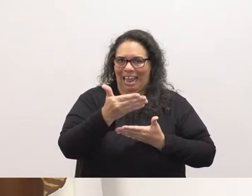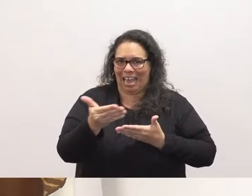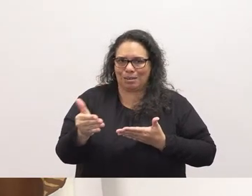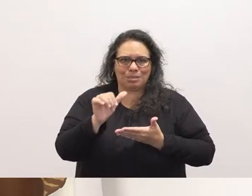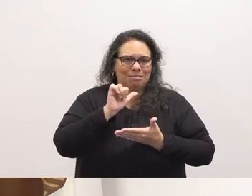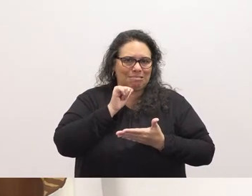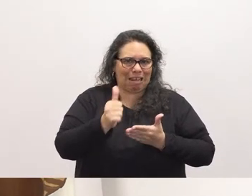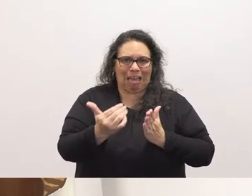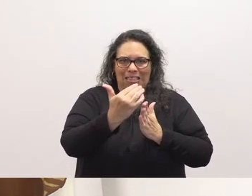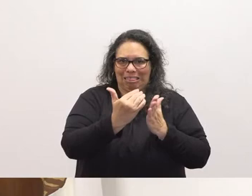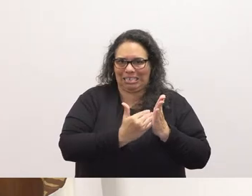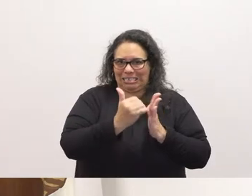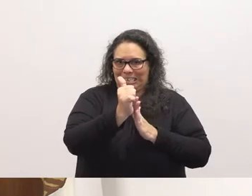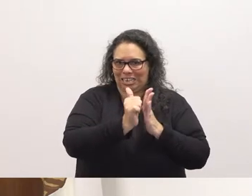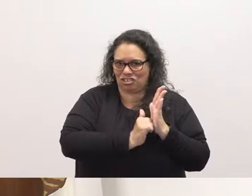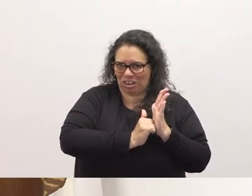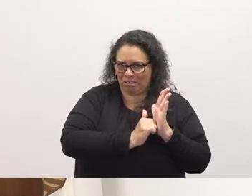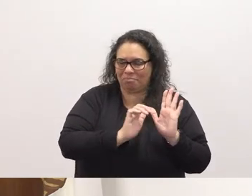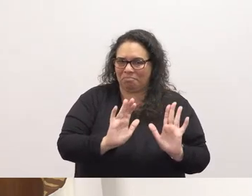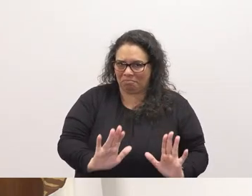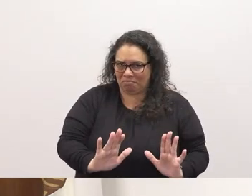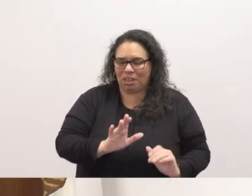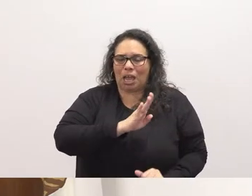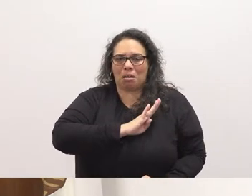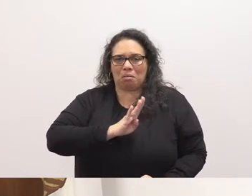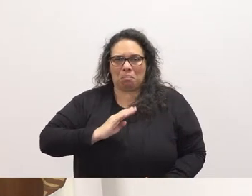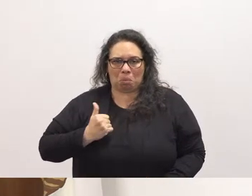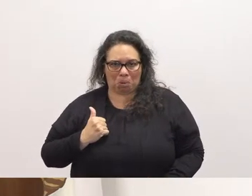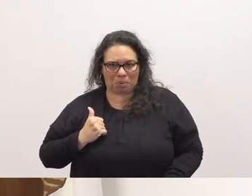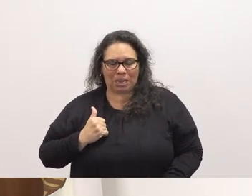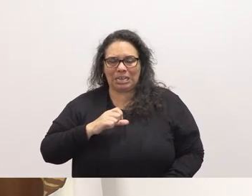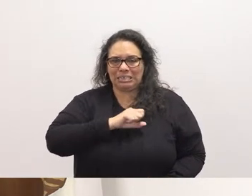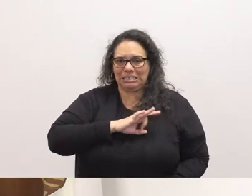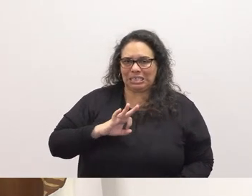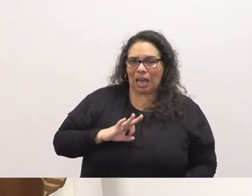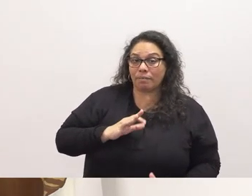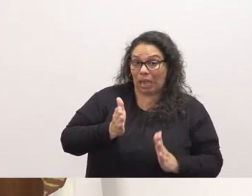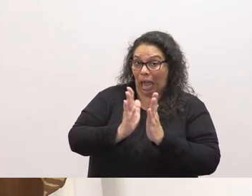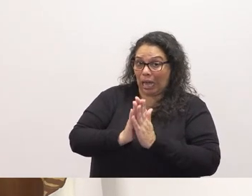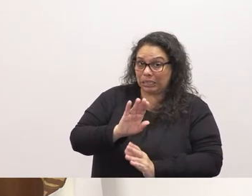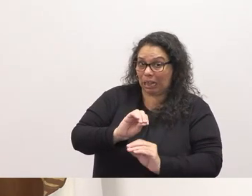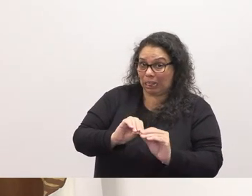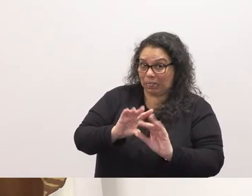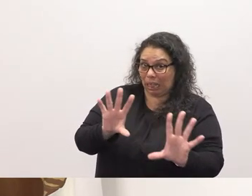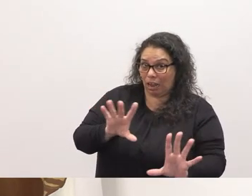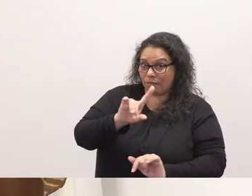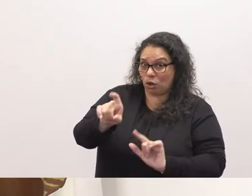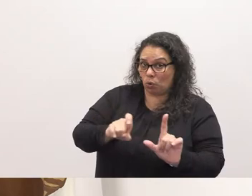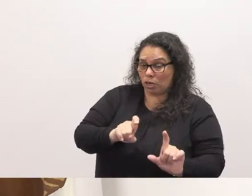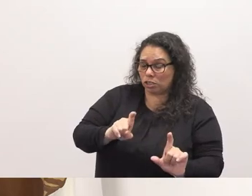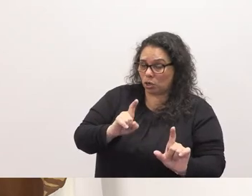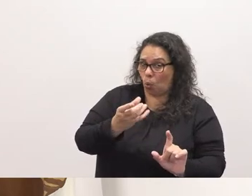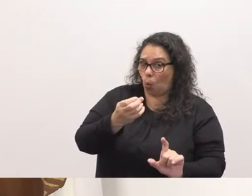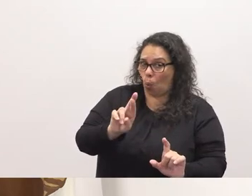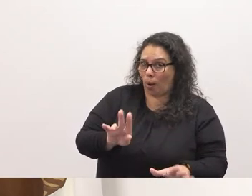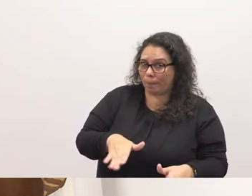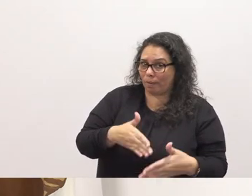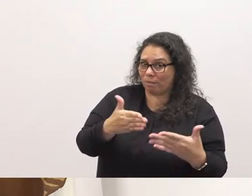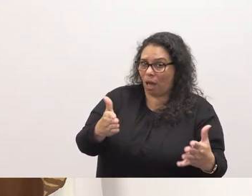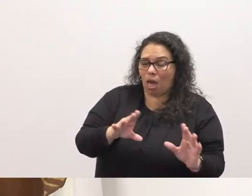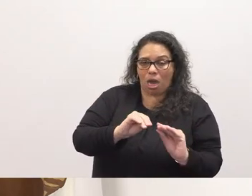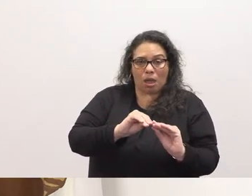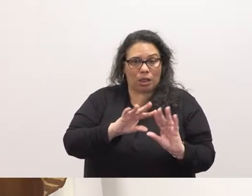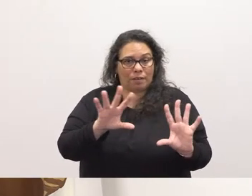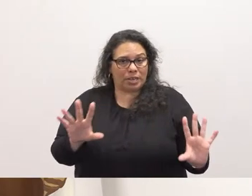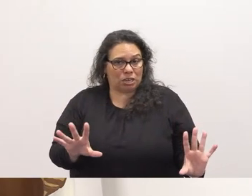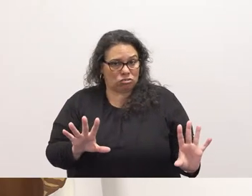agenda. Board members or staff may ask clarifying questions or provide clarification regarding